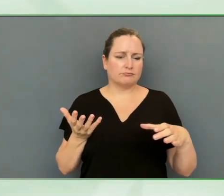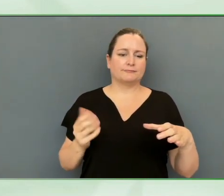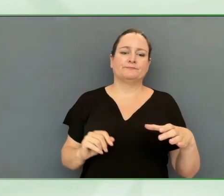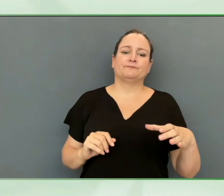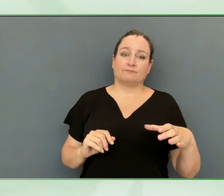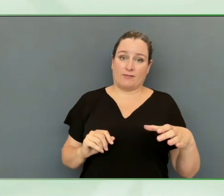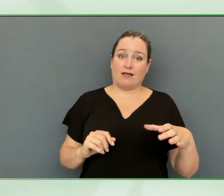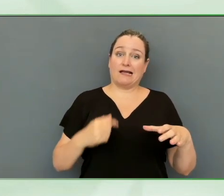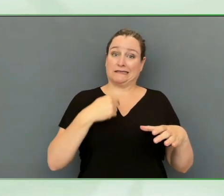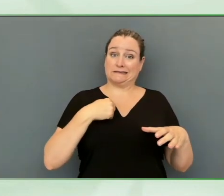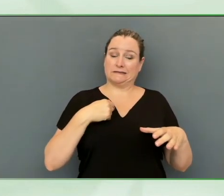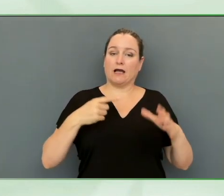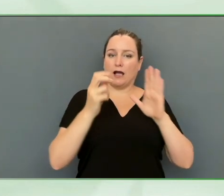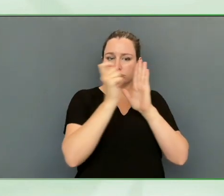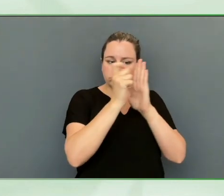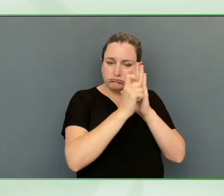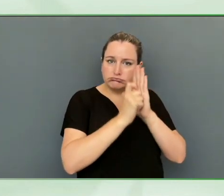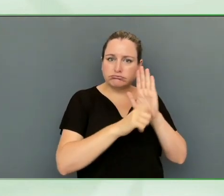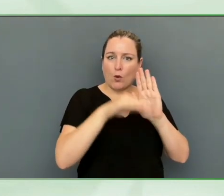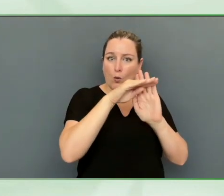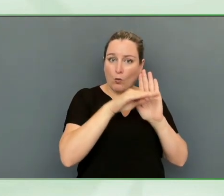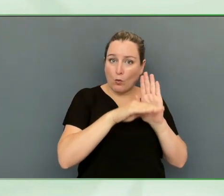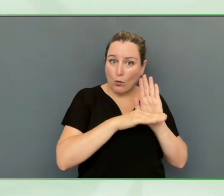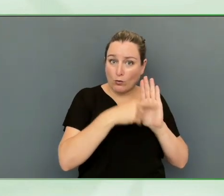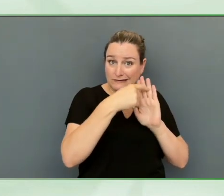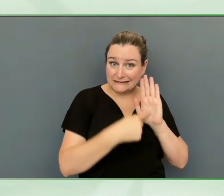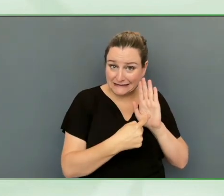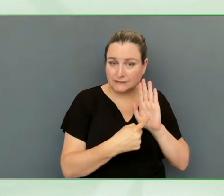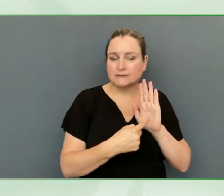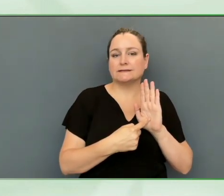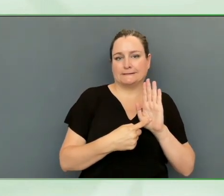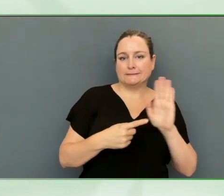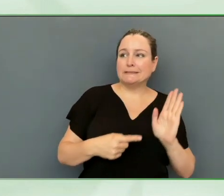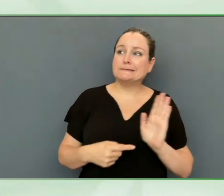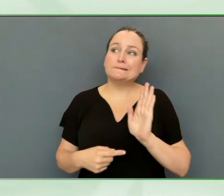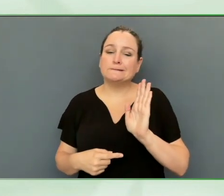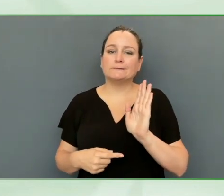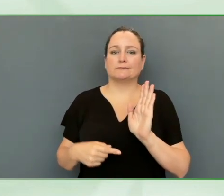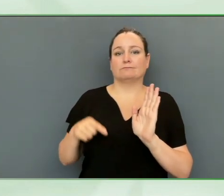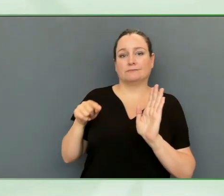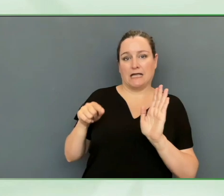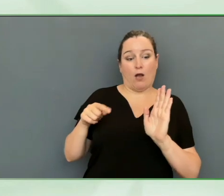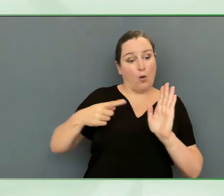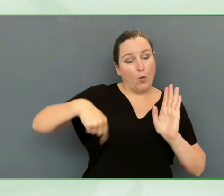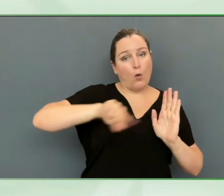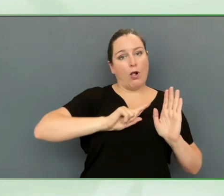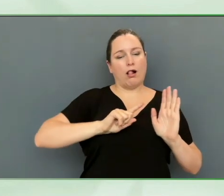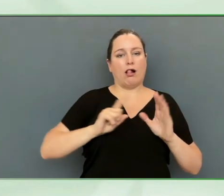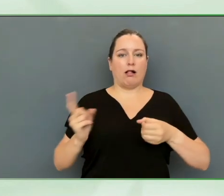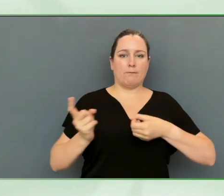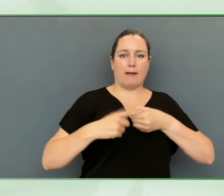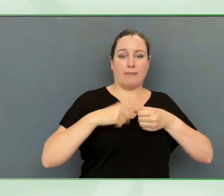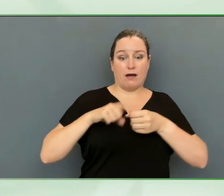that we work on as a federal agency has to be approved by the 25-member board. So, and